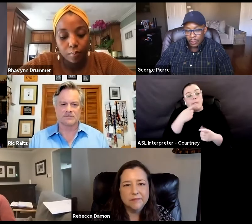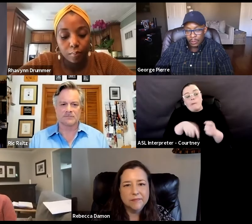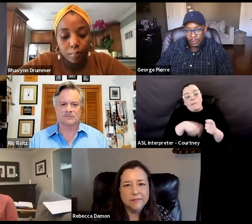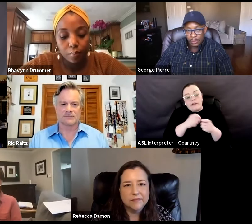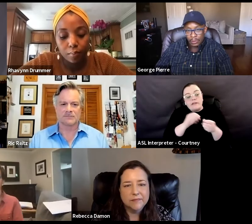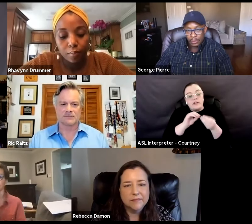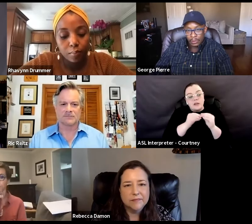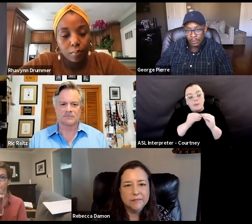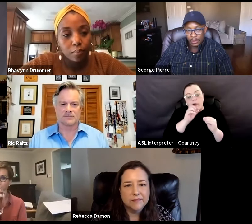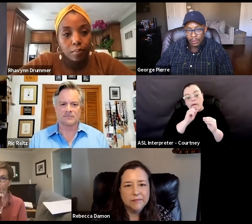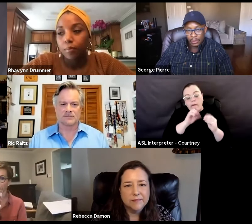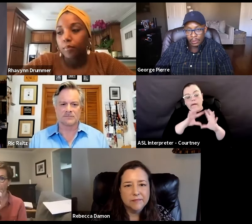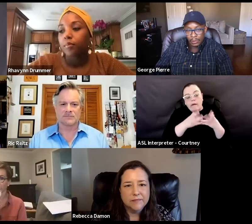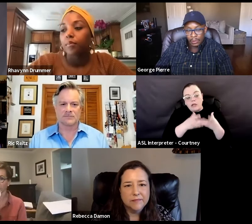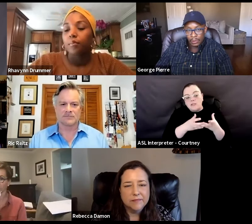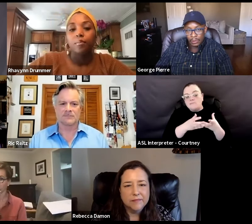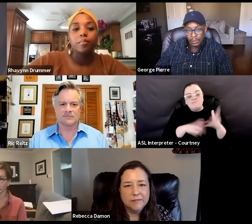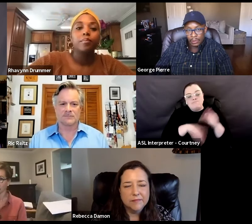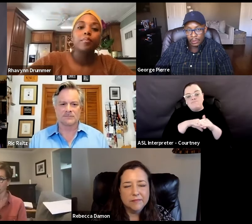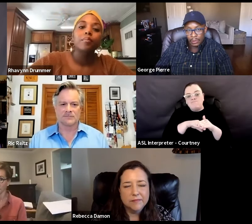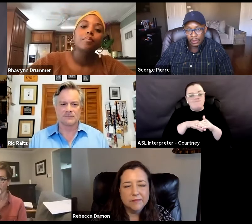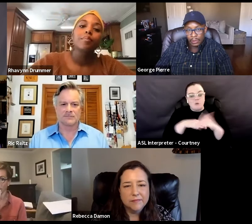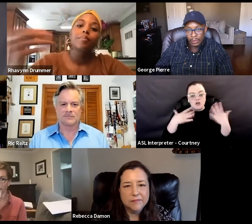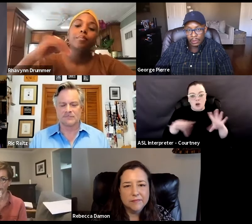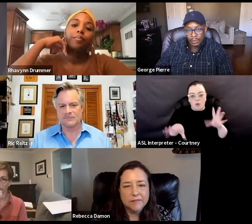group, it's just, you know,